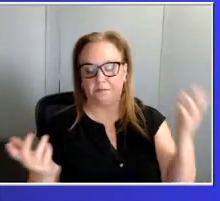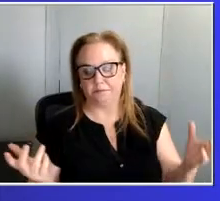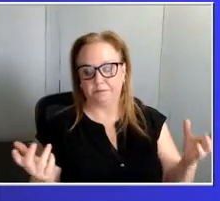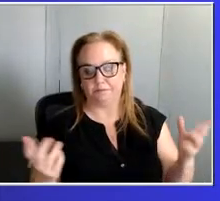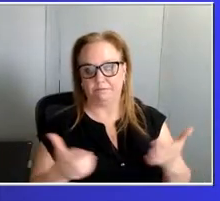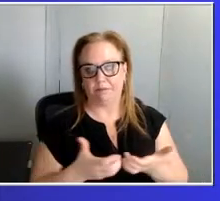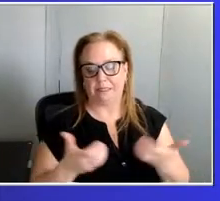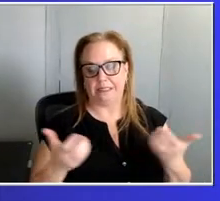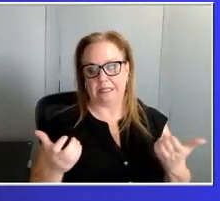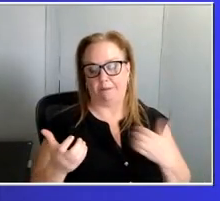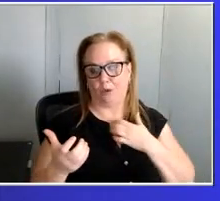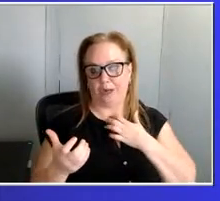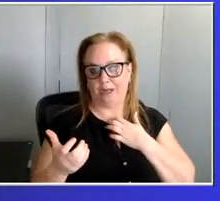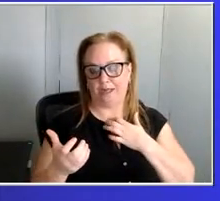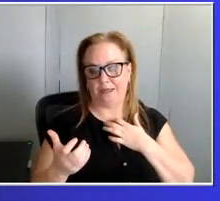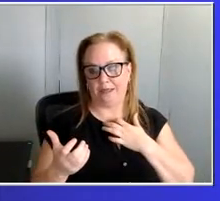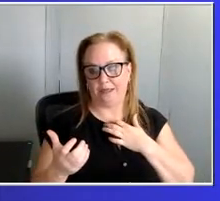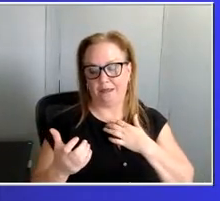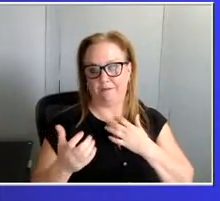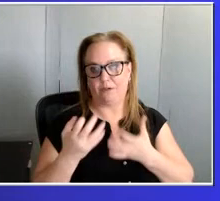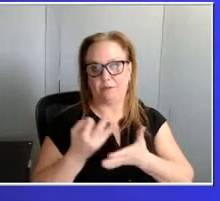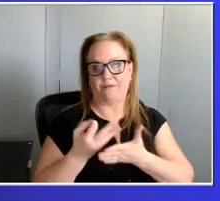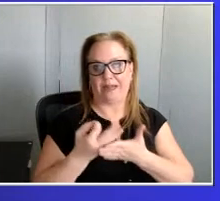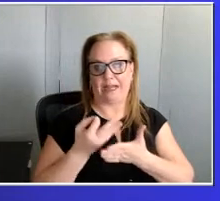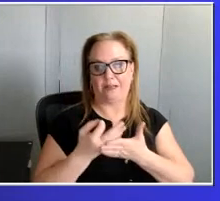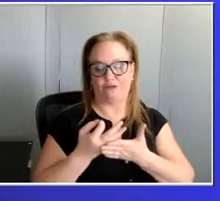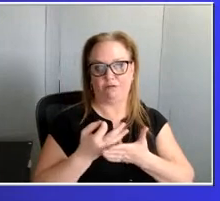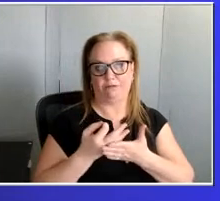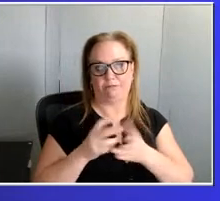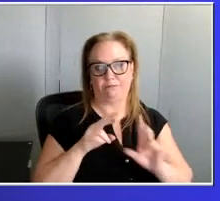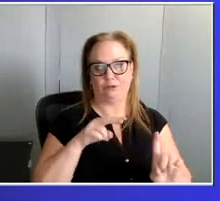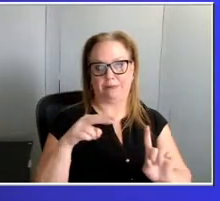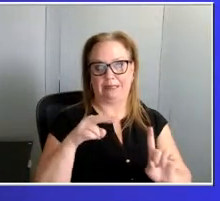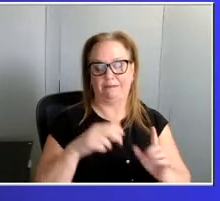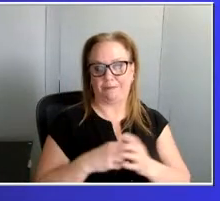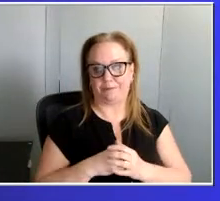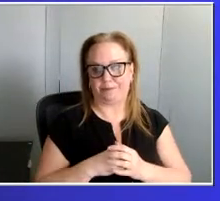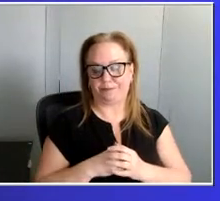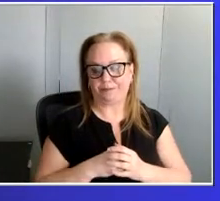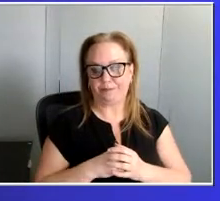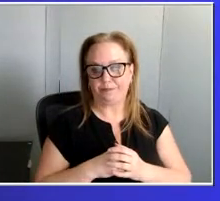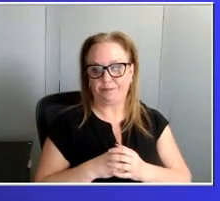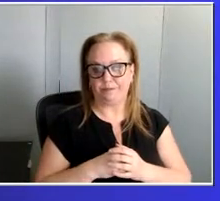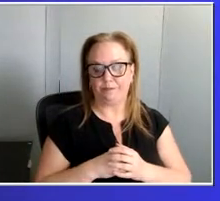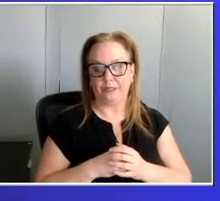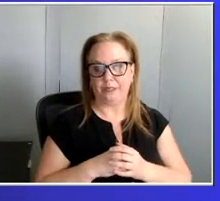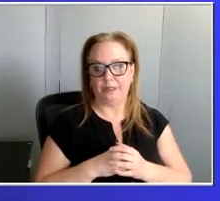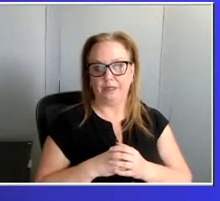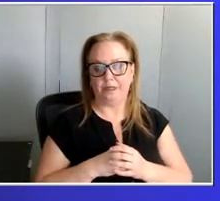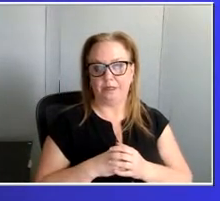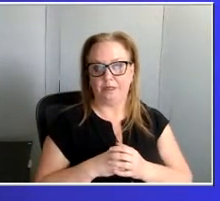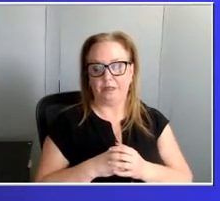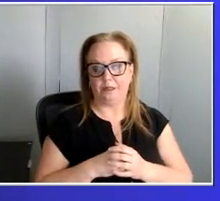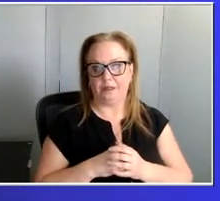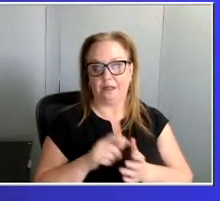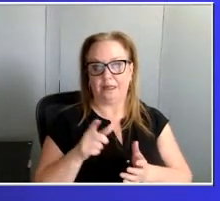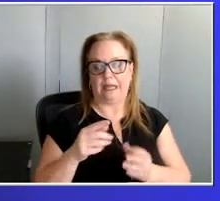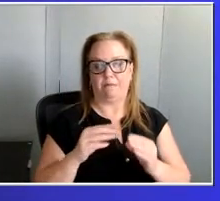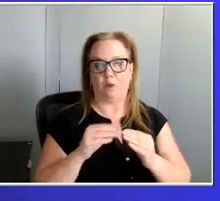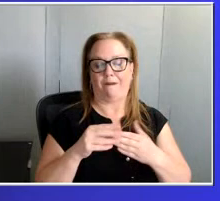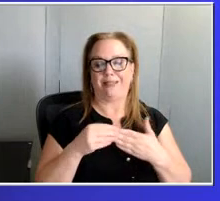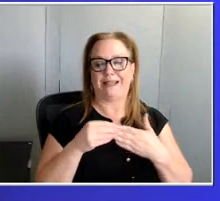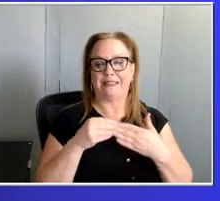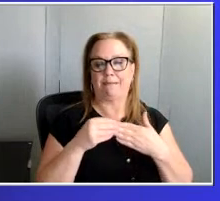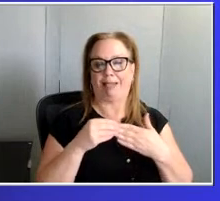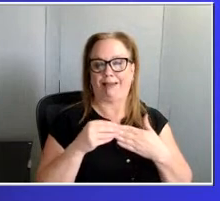separate from a financial standpoint. But those then have a little more flexibility. They